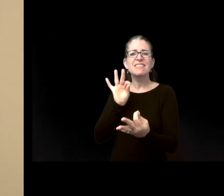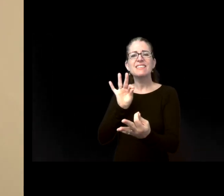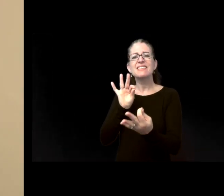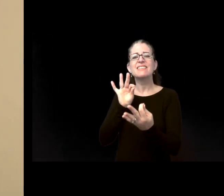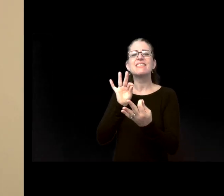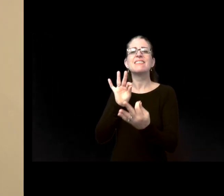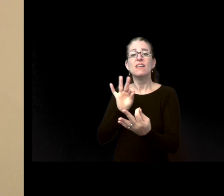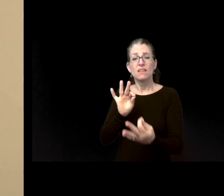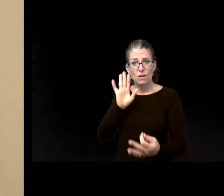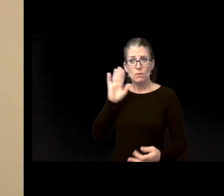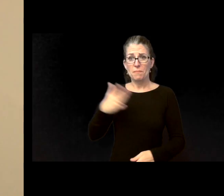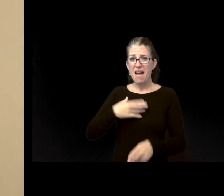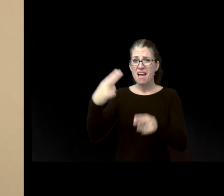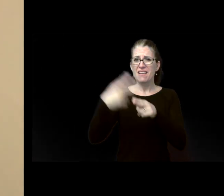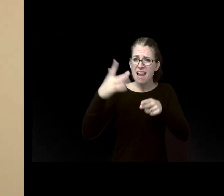complete?